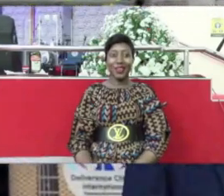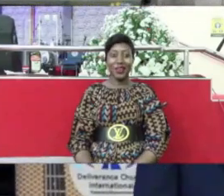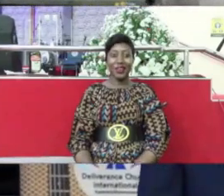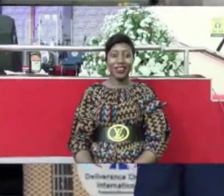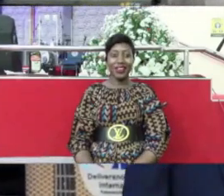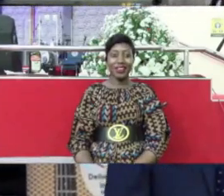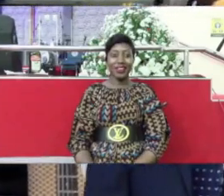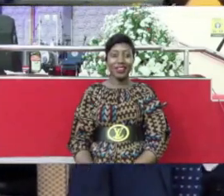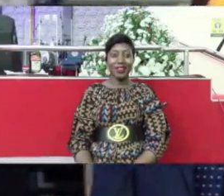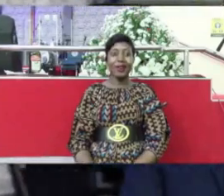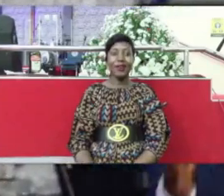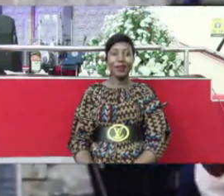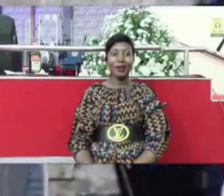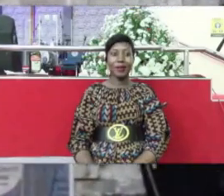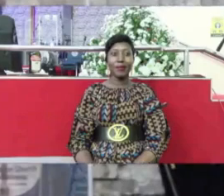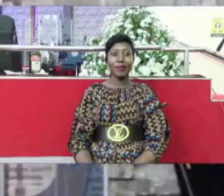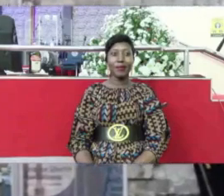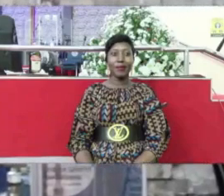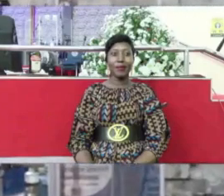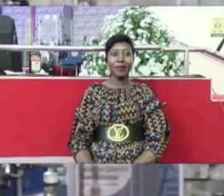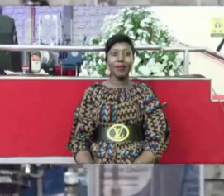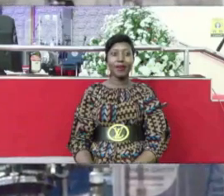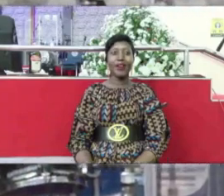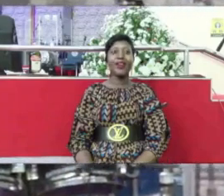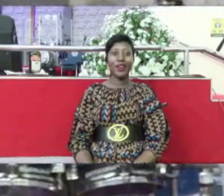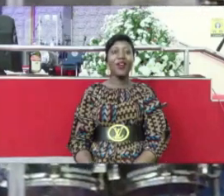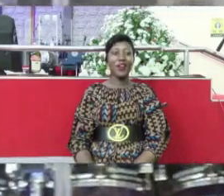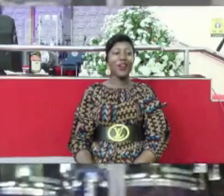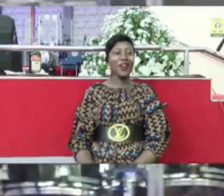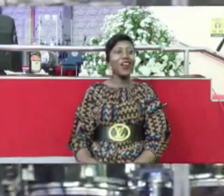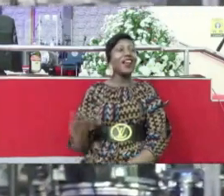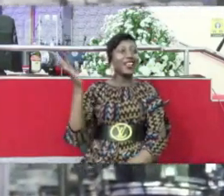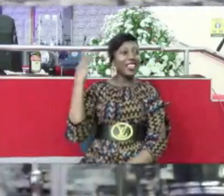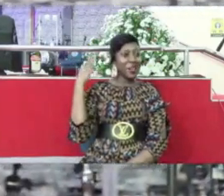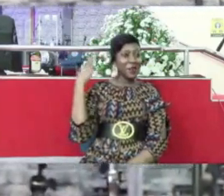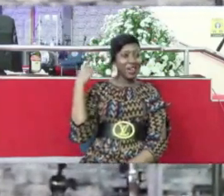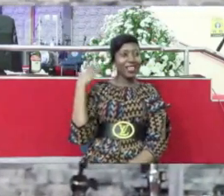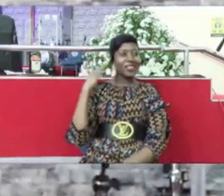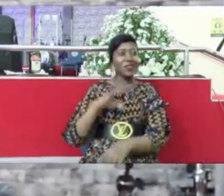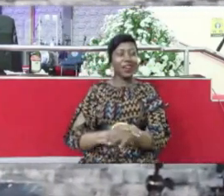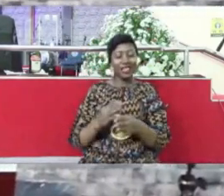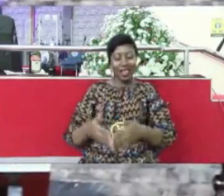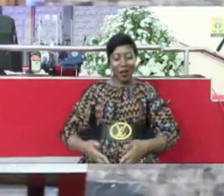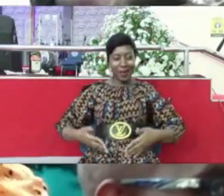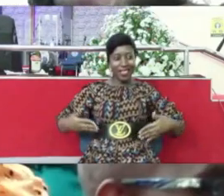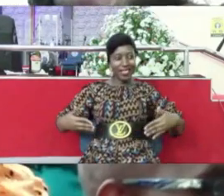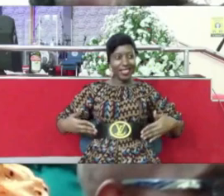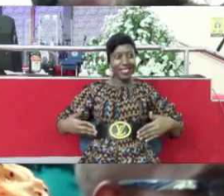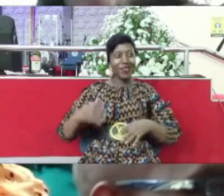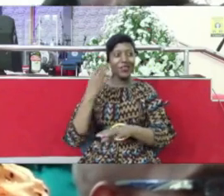tu ufike Nairobi. You want just to reach Nairobi. Kuna mtu alikuja Nairobi bila suruali. Mm-hmm. I say. There's nobody who could come to Nairobi without